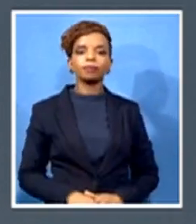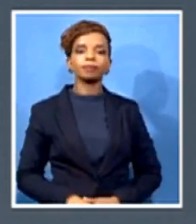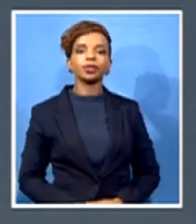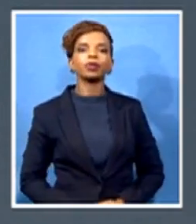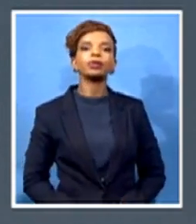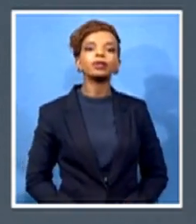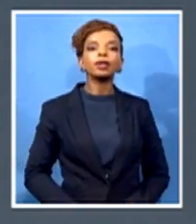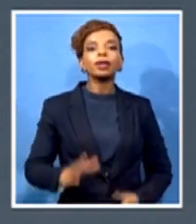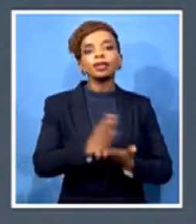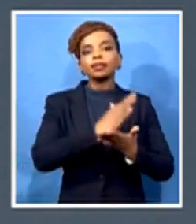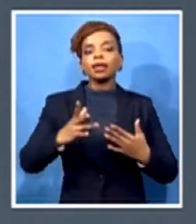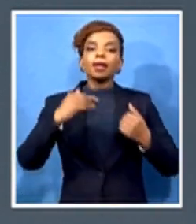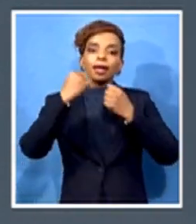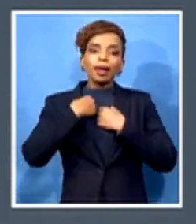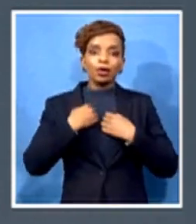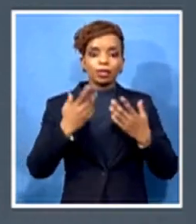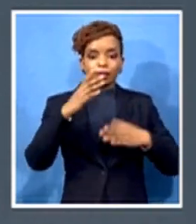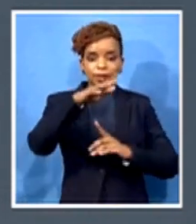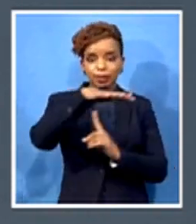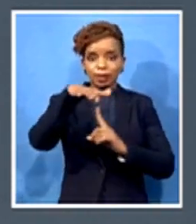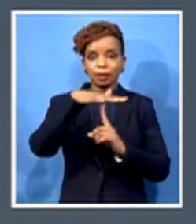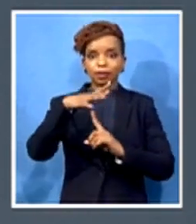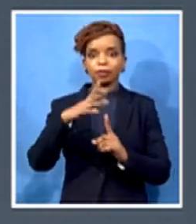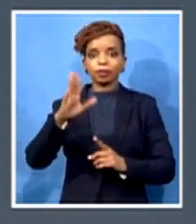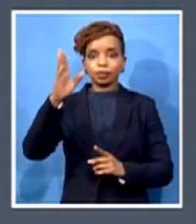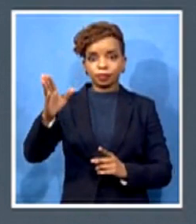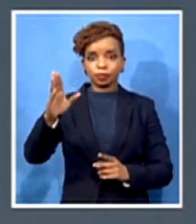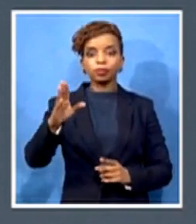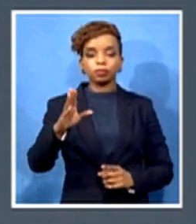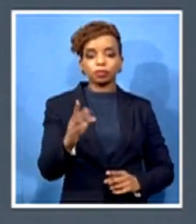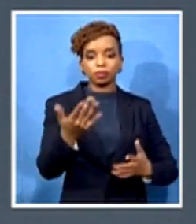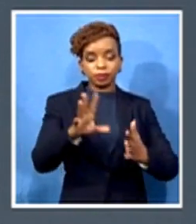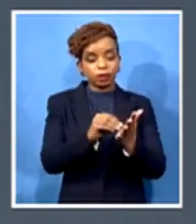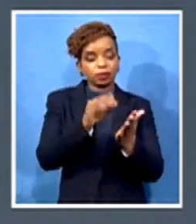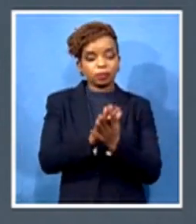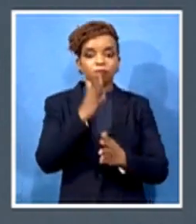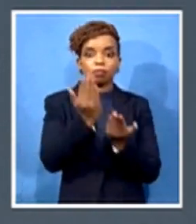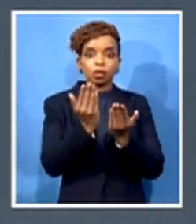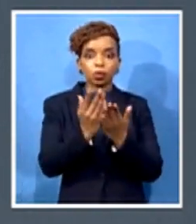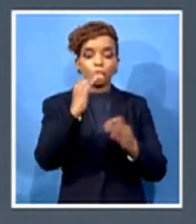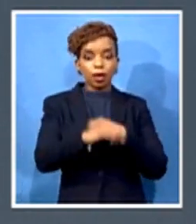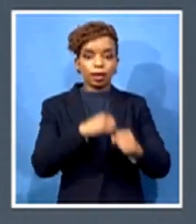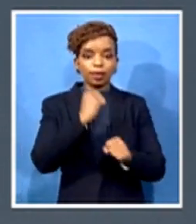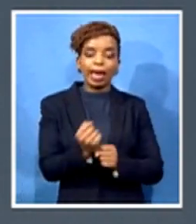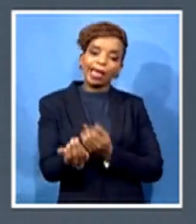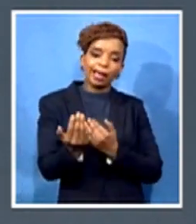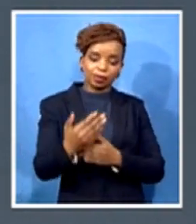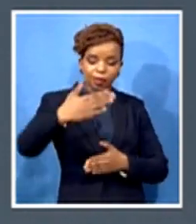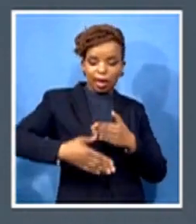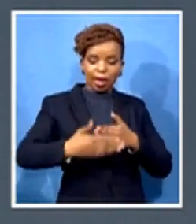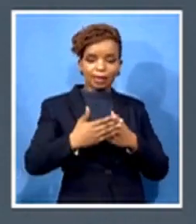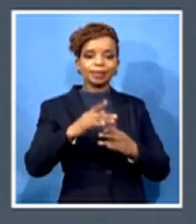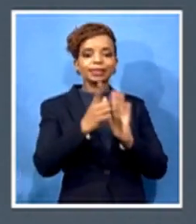Limpopo, as more grades report for learning today, the school year is expected to end on the 15th of December due to the COVID-19 pandemic